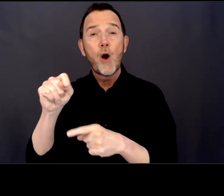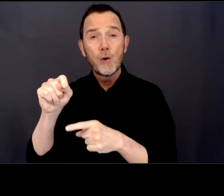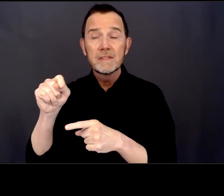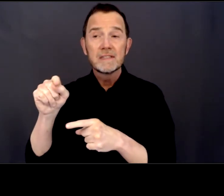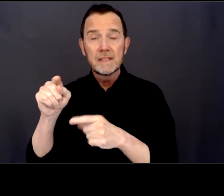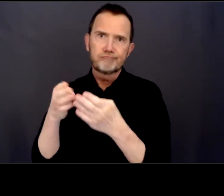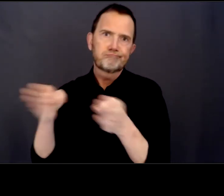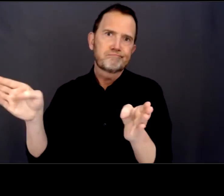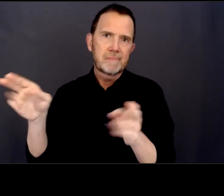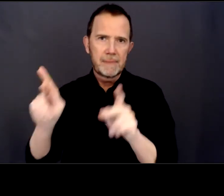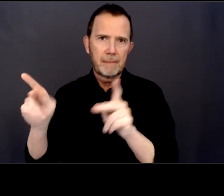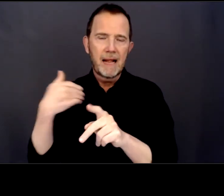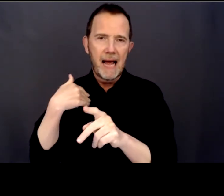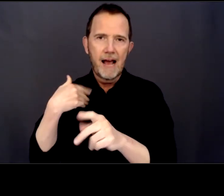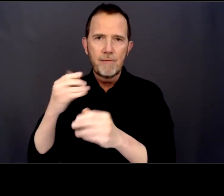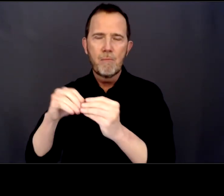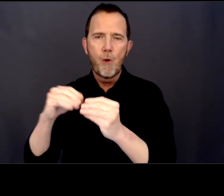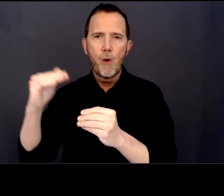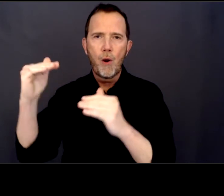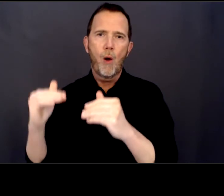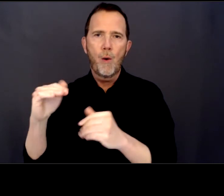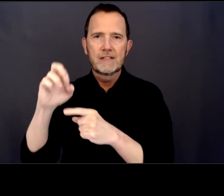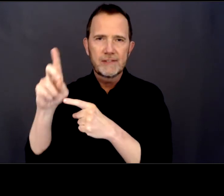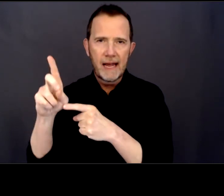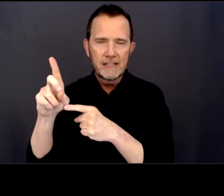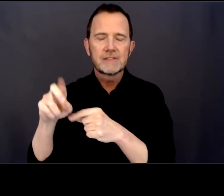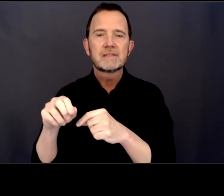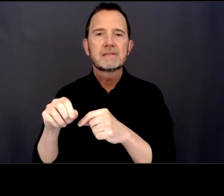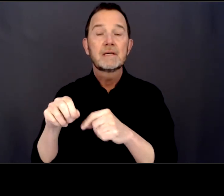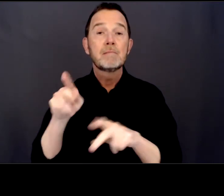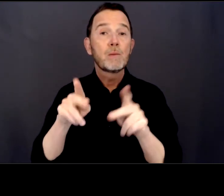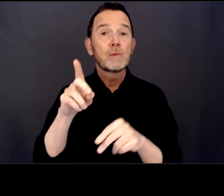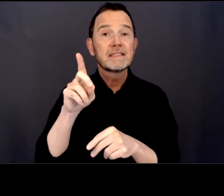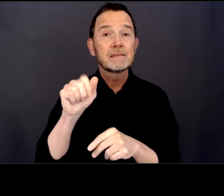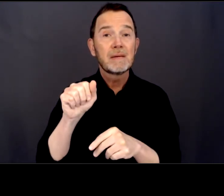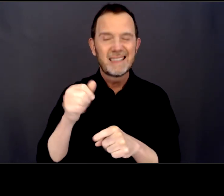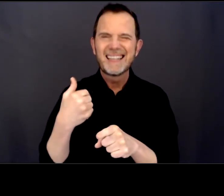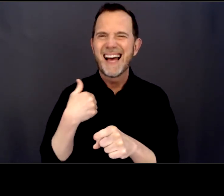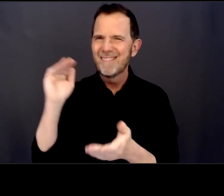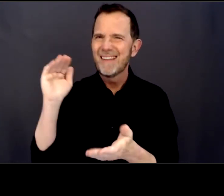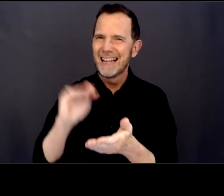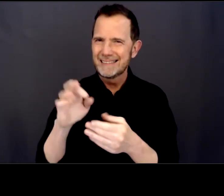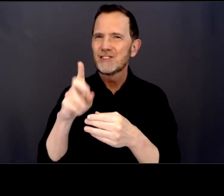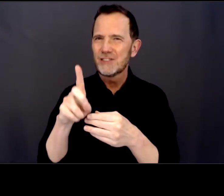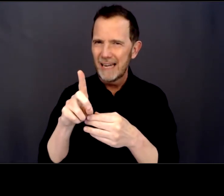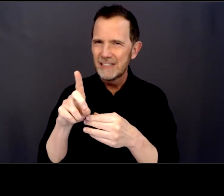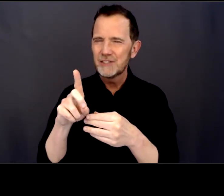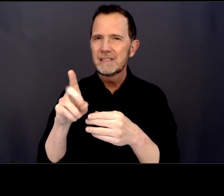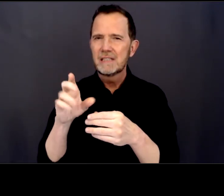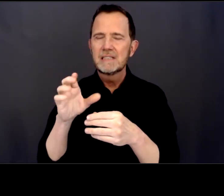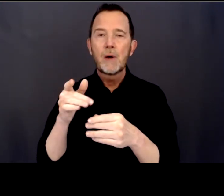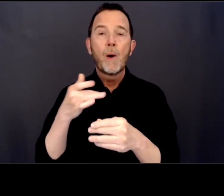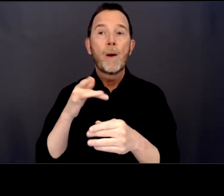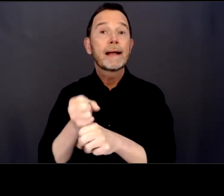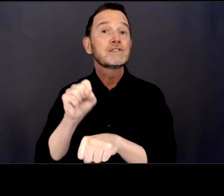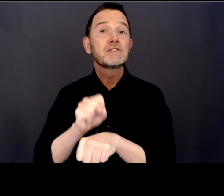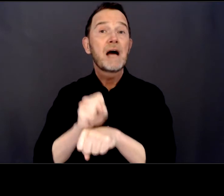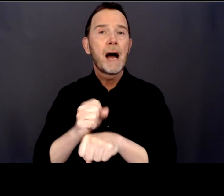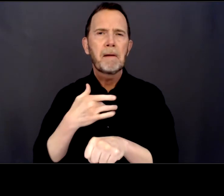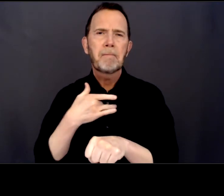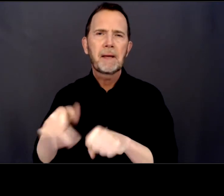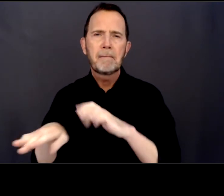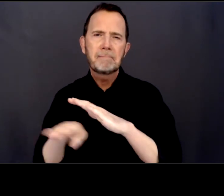and concentrating in jobs, in entry-level jobs where we see less disparities between people with and without